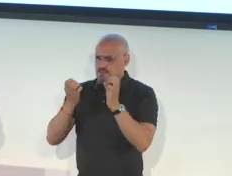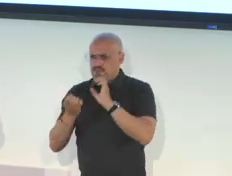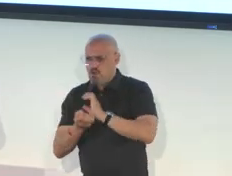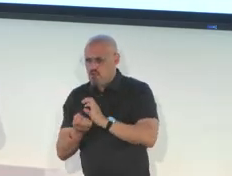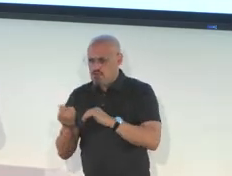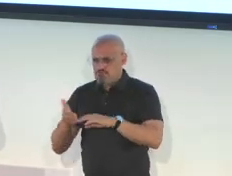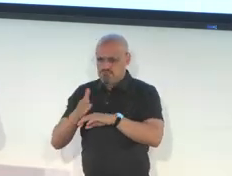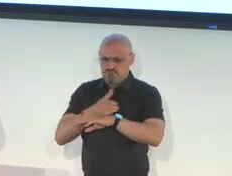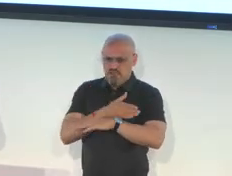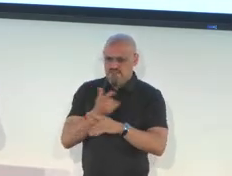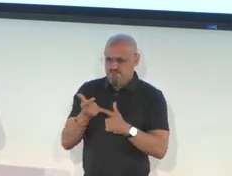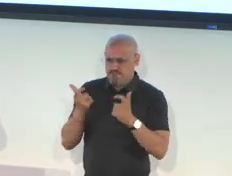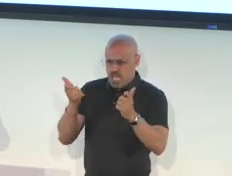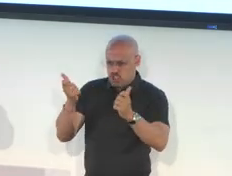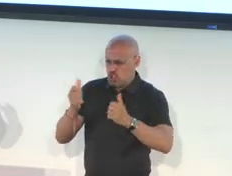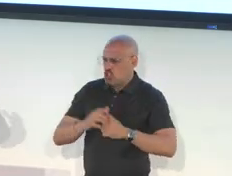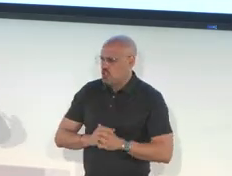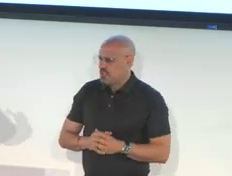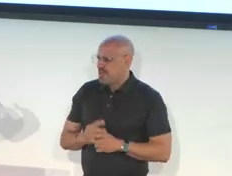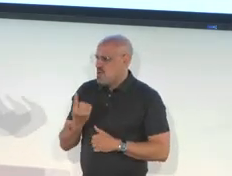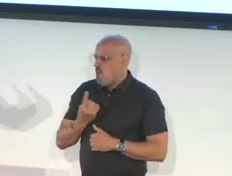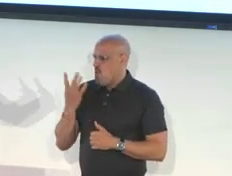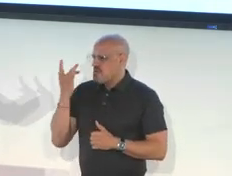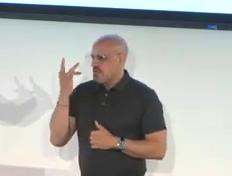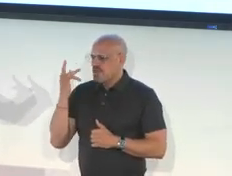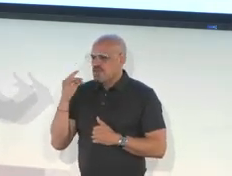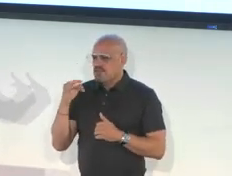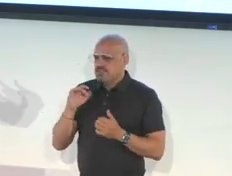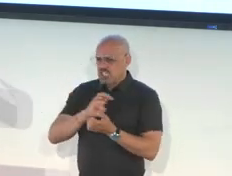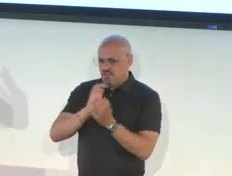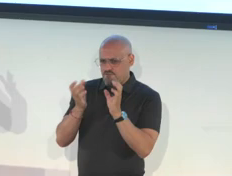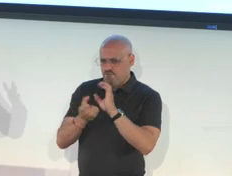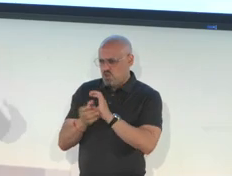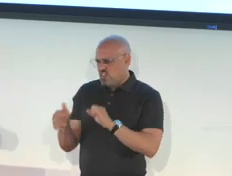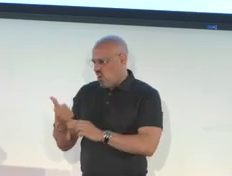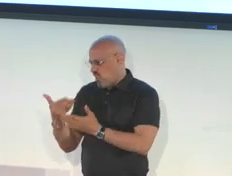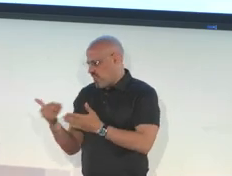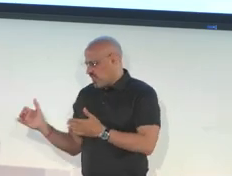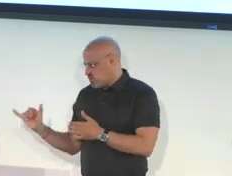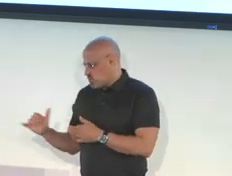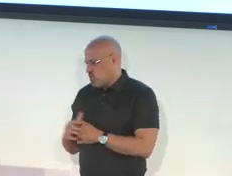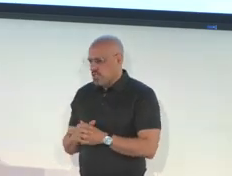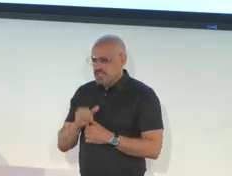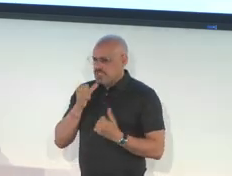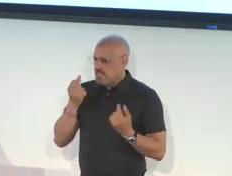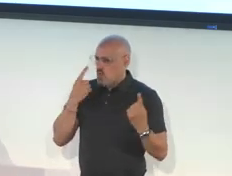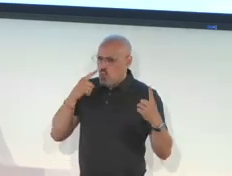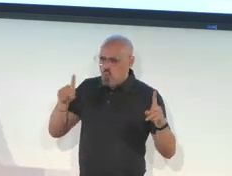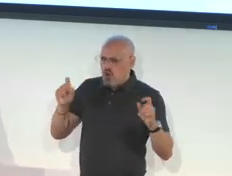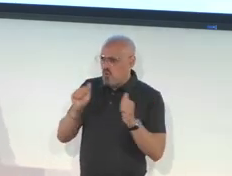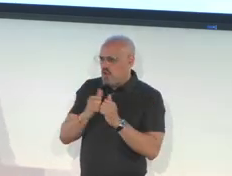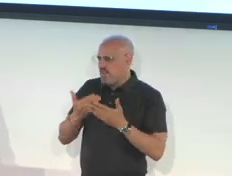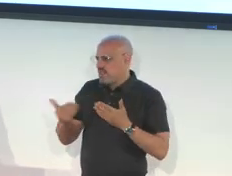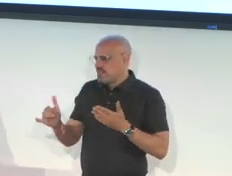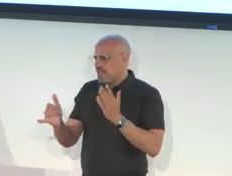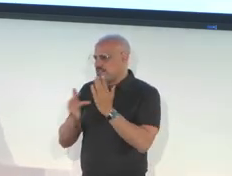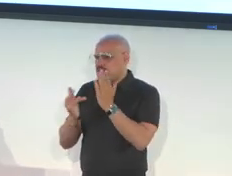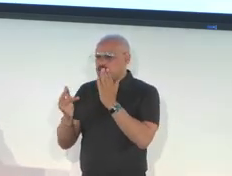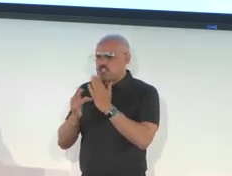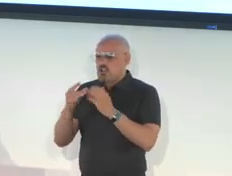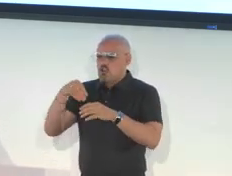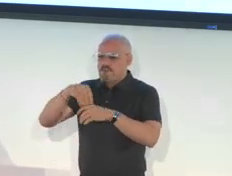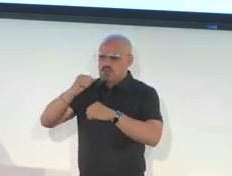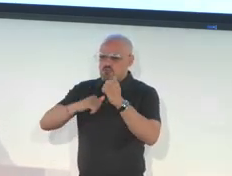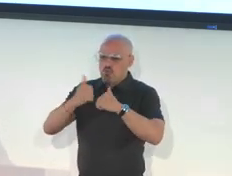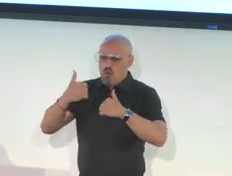quicker, that's only because there is this convergence of other things as well. It wouldn't work without things like the technological infrastructure we're